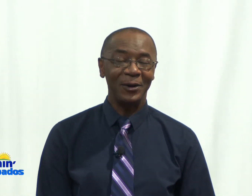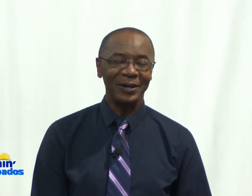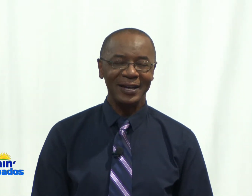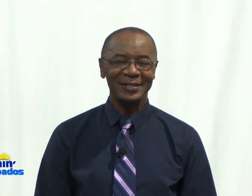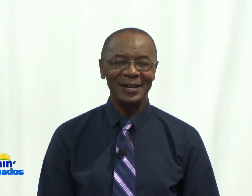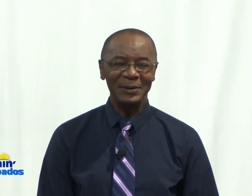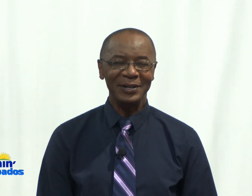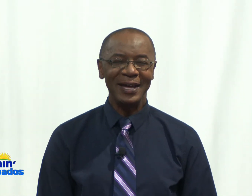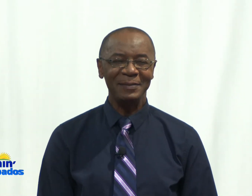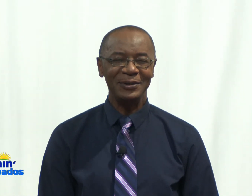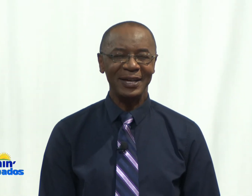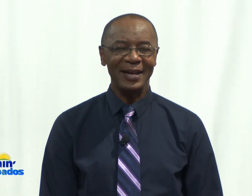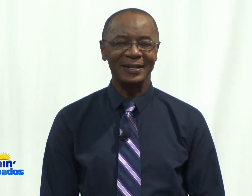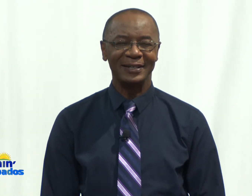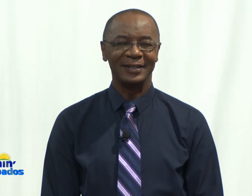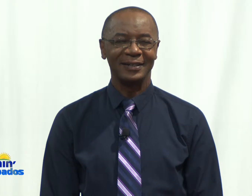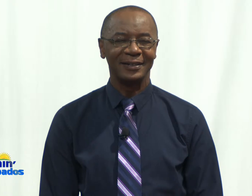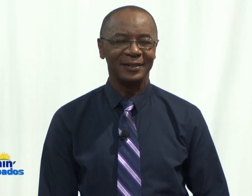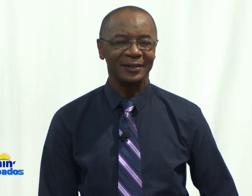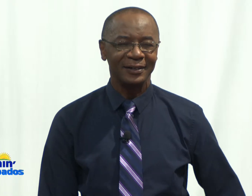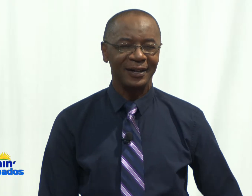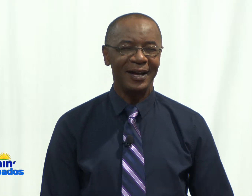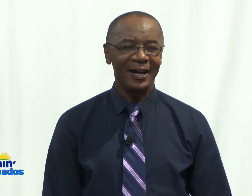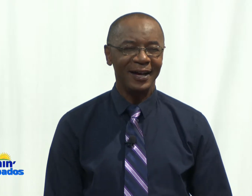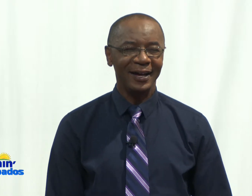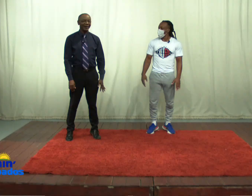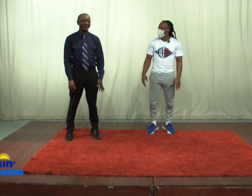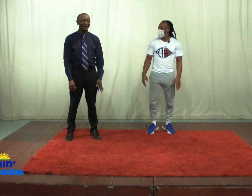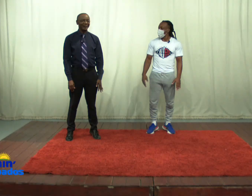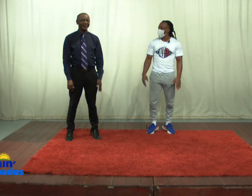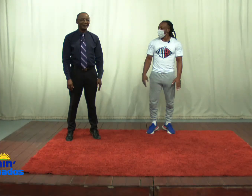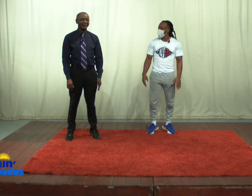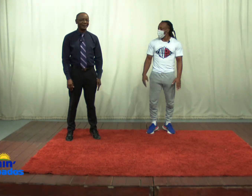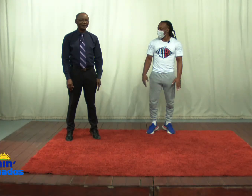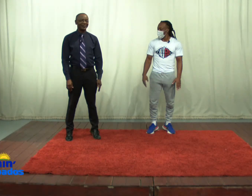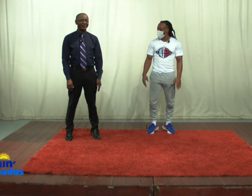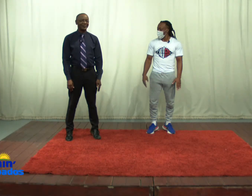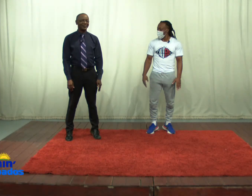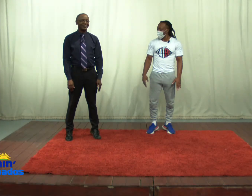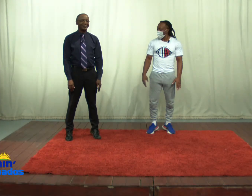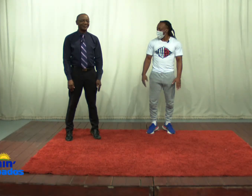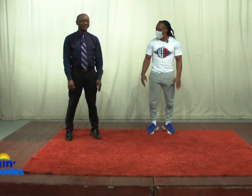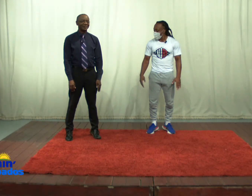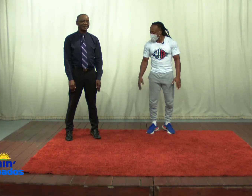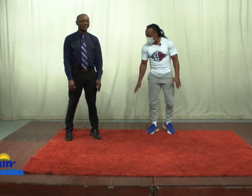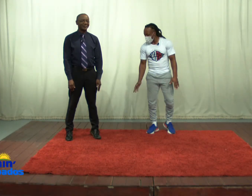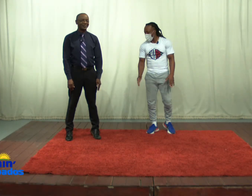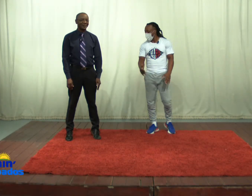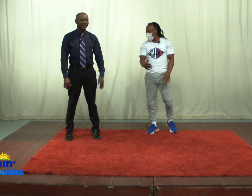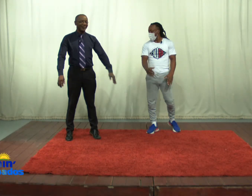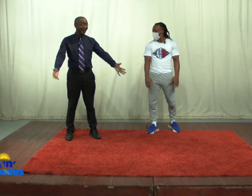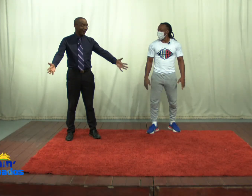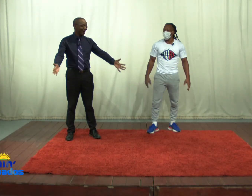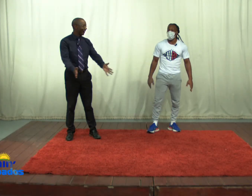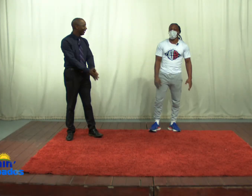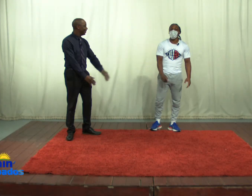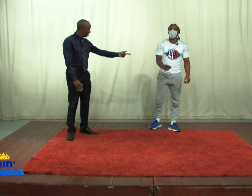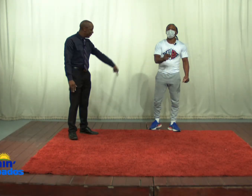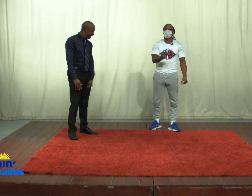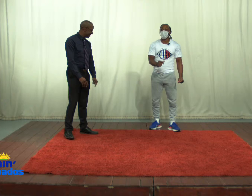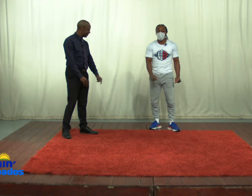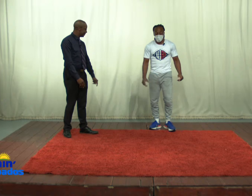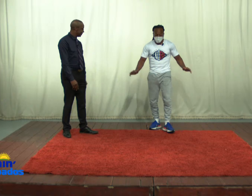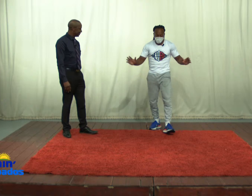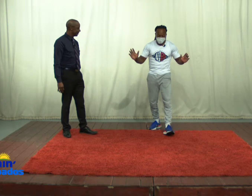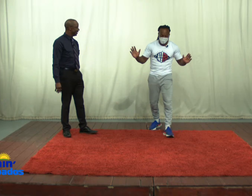to get on your toes. Let me do it again. Yeah, there you go. He's wobbling a little bit. Good. All right. So